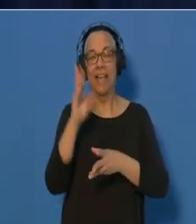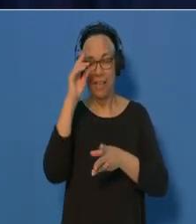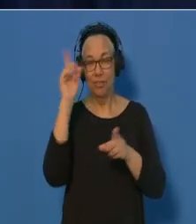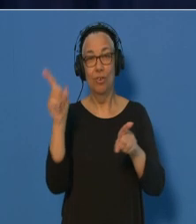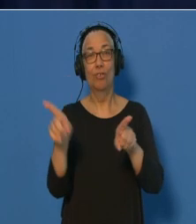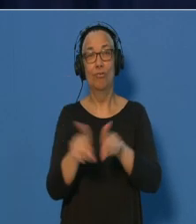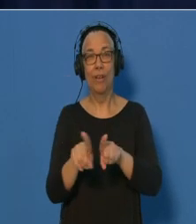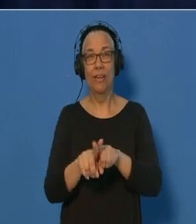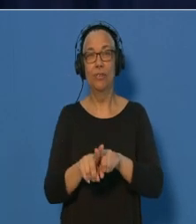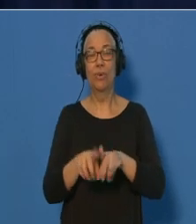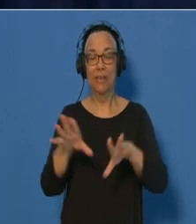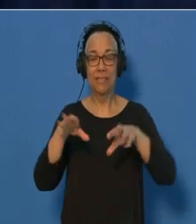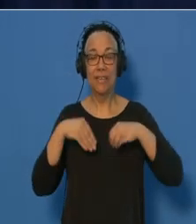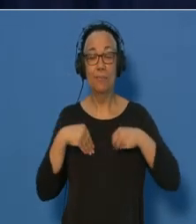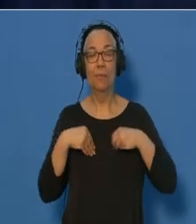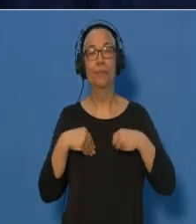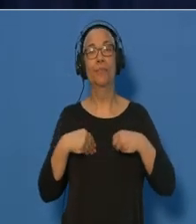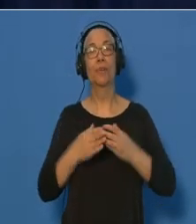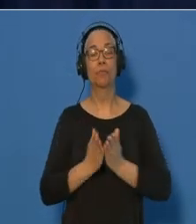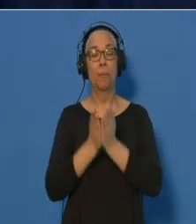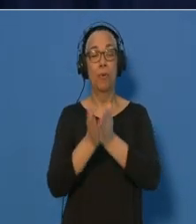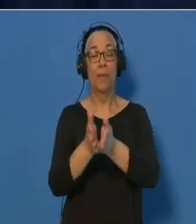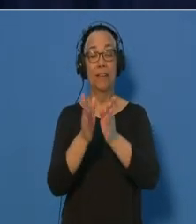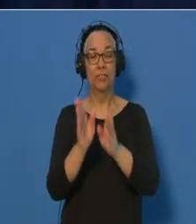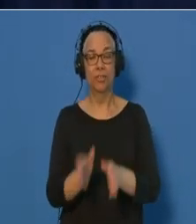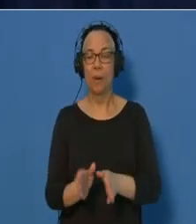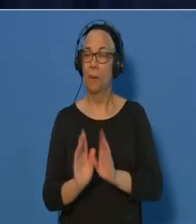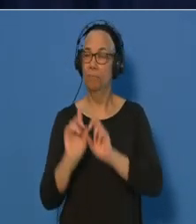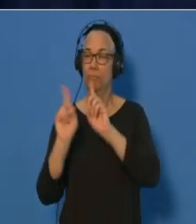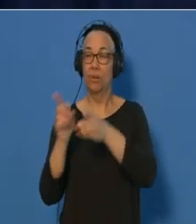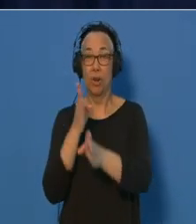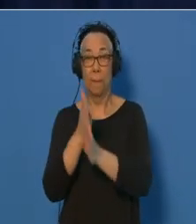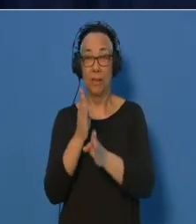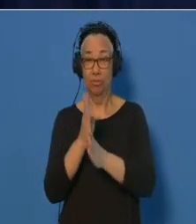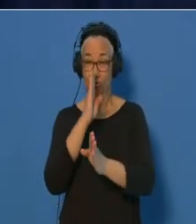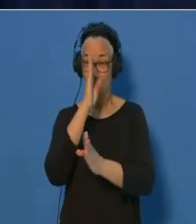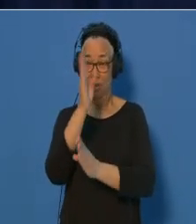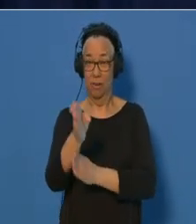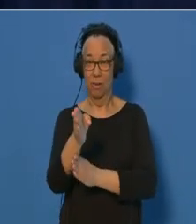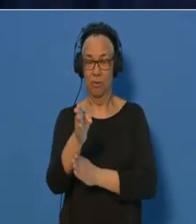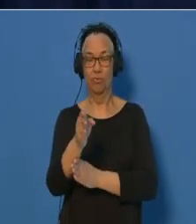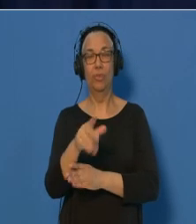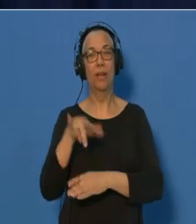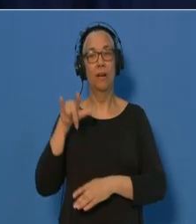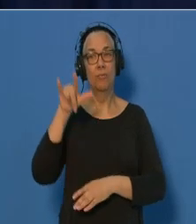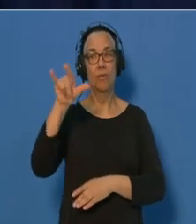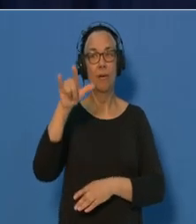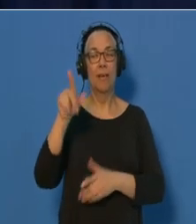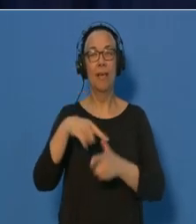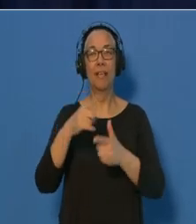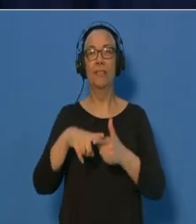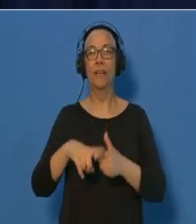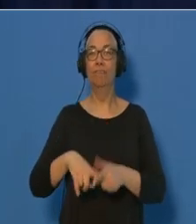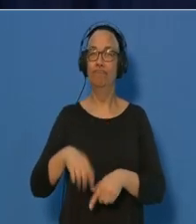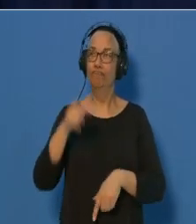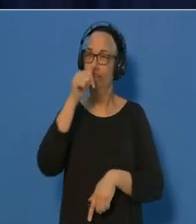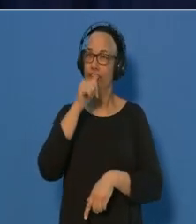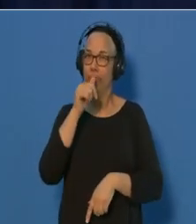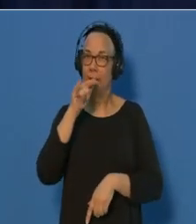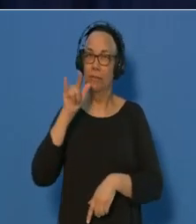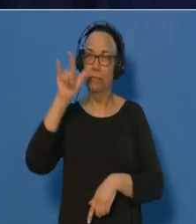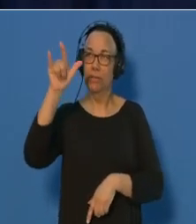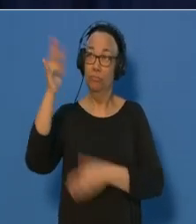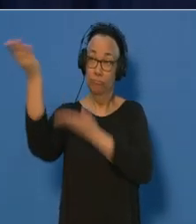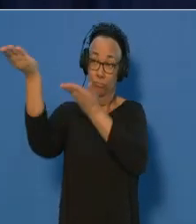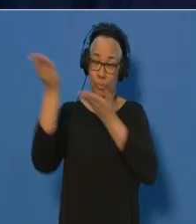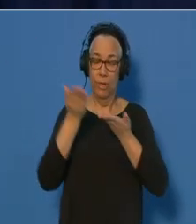that involved taking cruise passengers straight by bus to the ship to the airport, and the cruise line chartered the flights to bring the